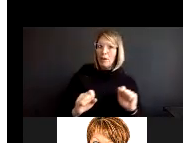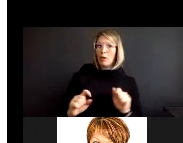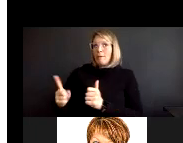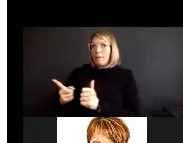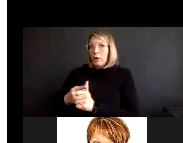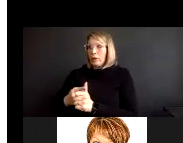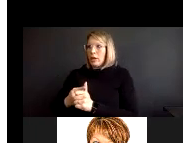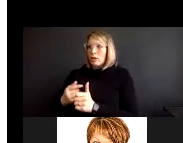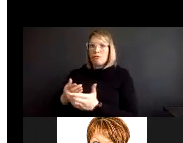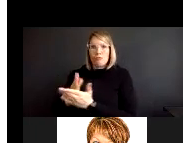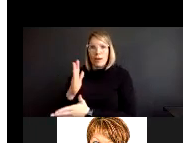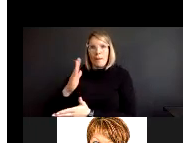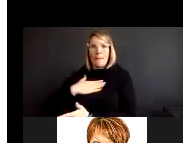and to exercise that capacity.